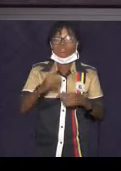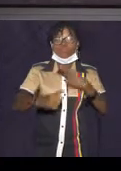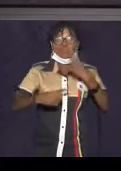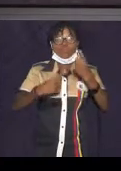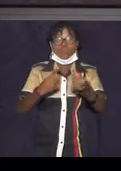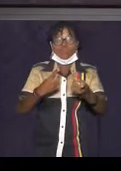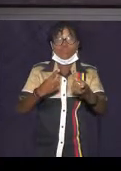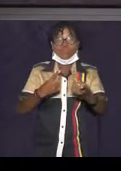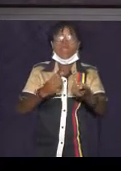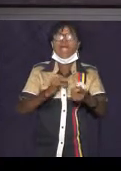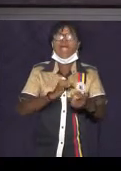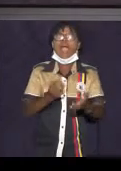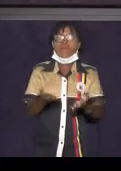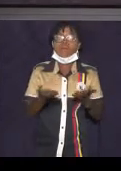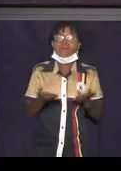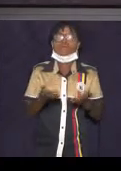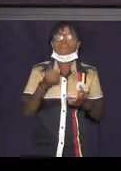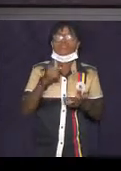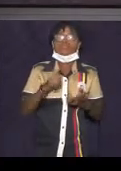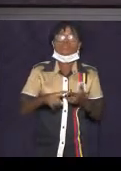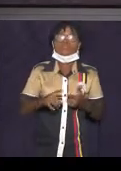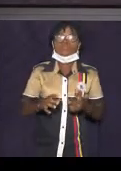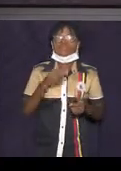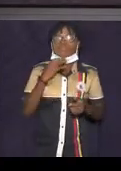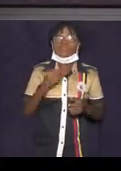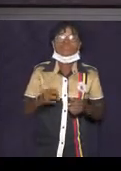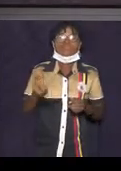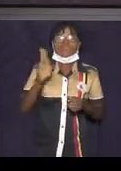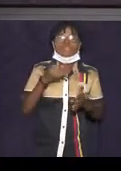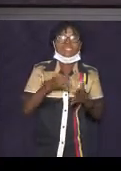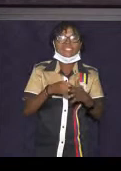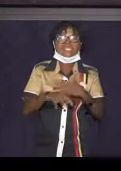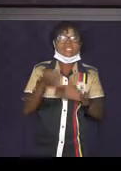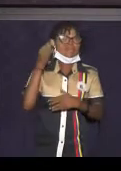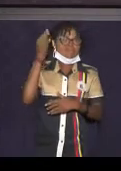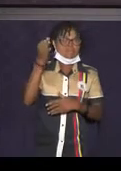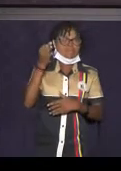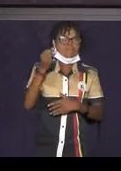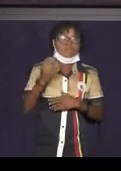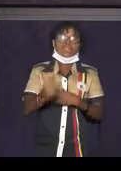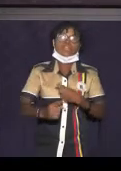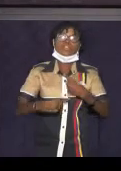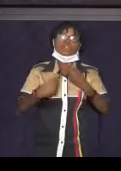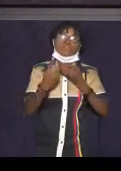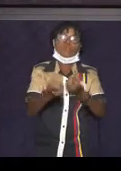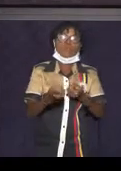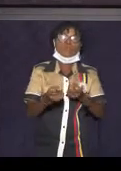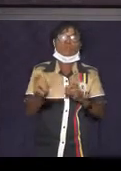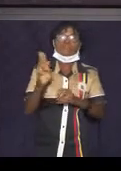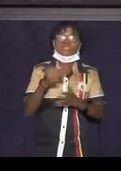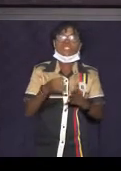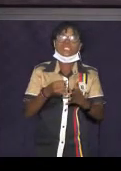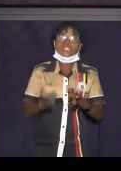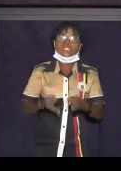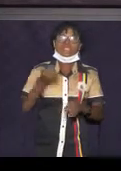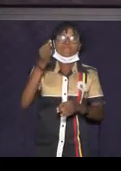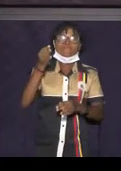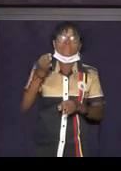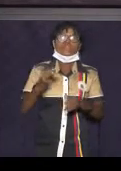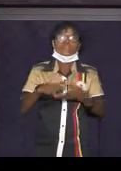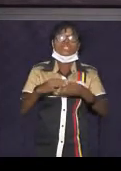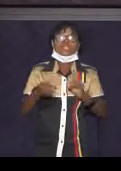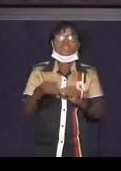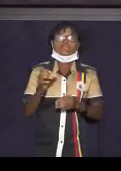And I want you to express it in the future tense. Go to be expressed in the future